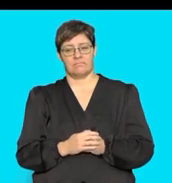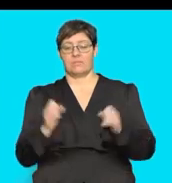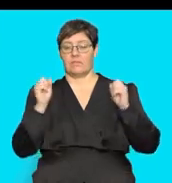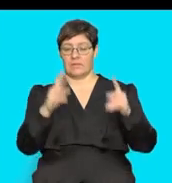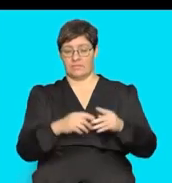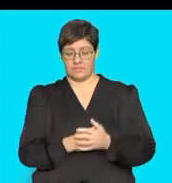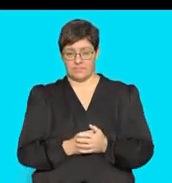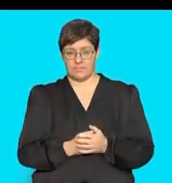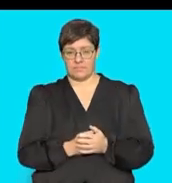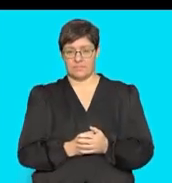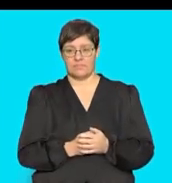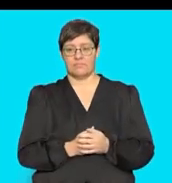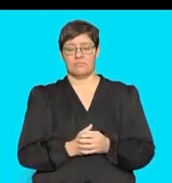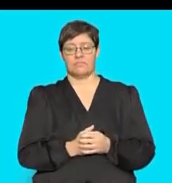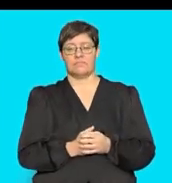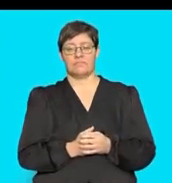Okay.